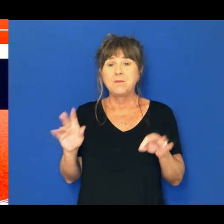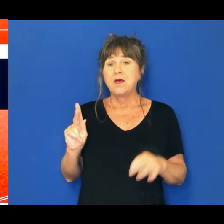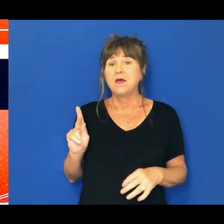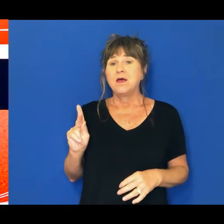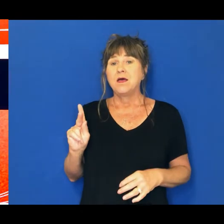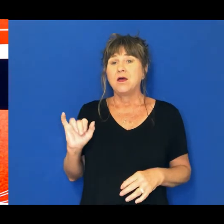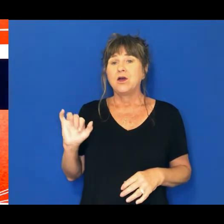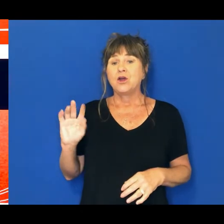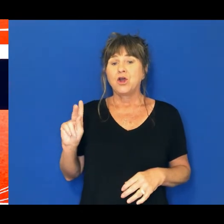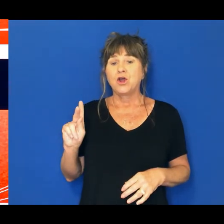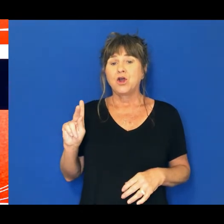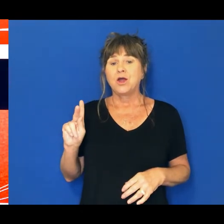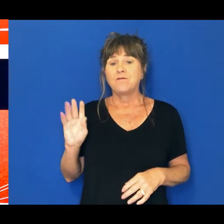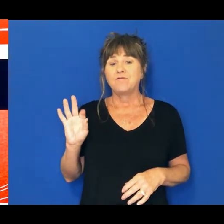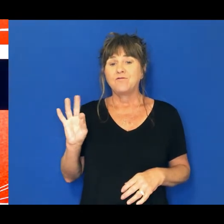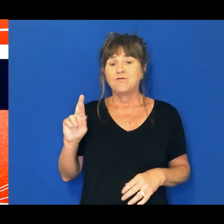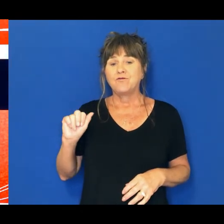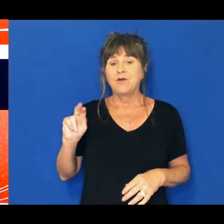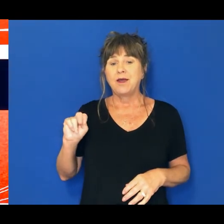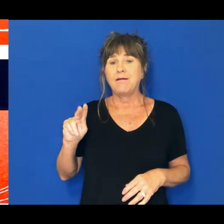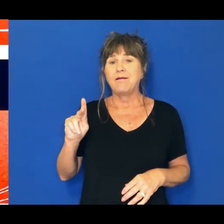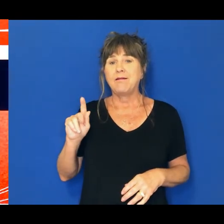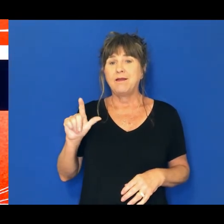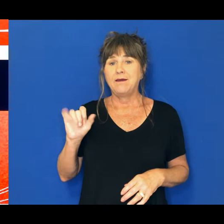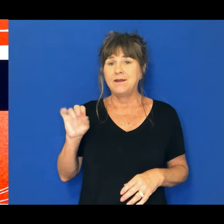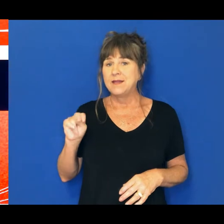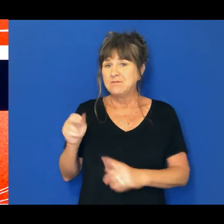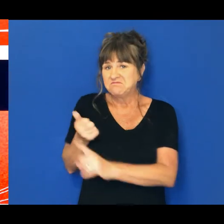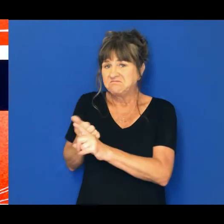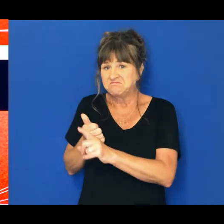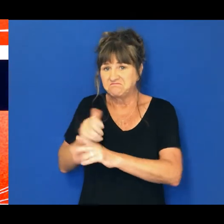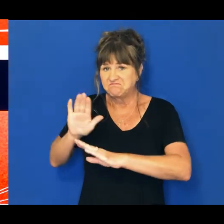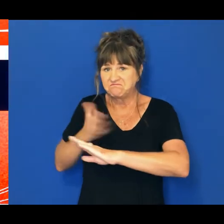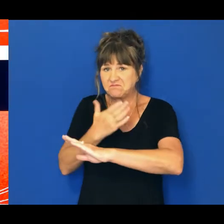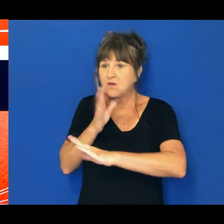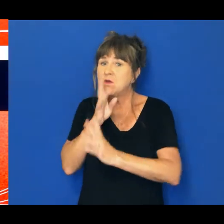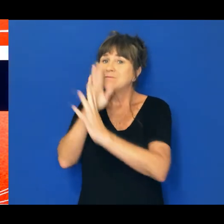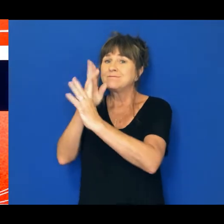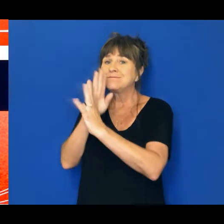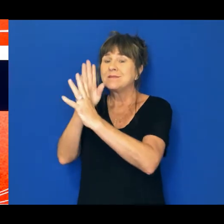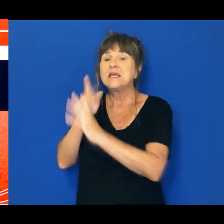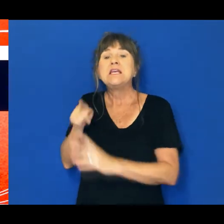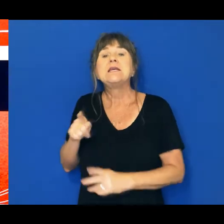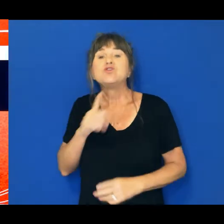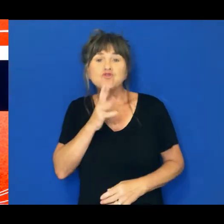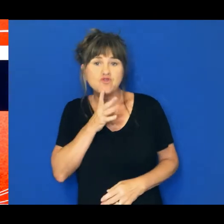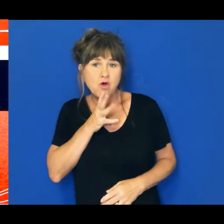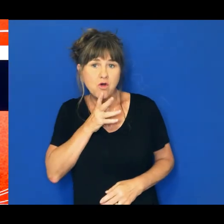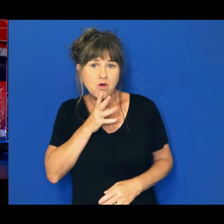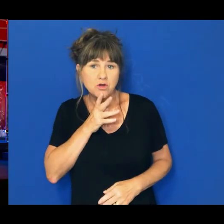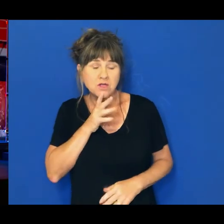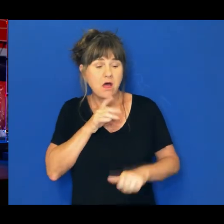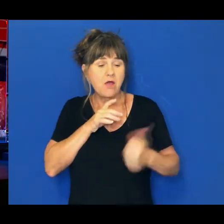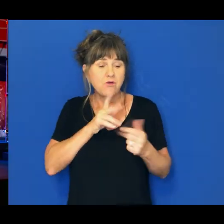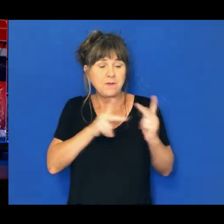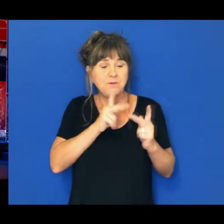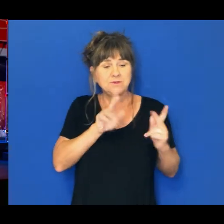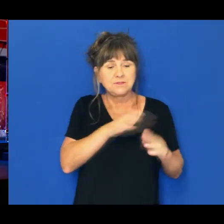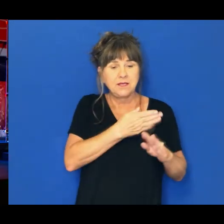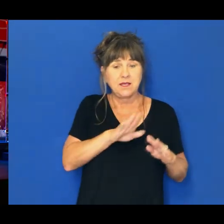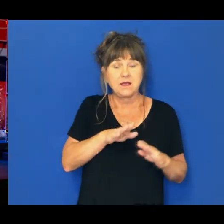then Kirk Franklin, because here's the thing, he doesn't even sing. He just talks and makes the other people sing. That's what he does. That's his gift. That's his anointing.